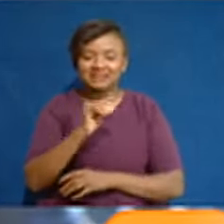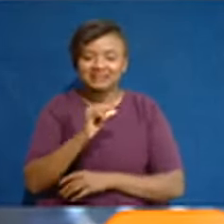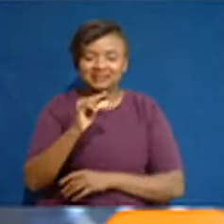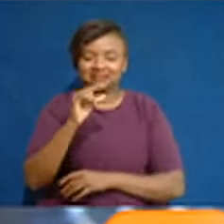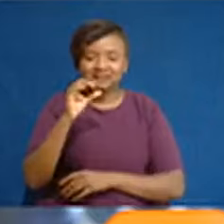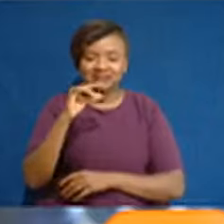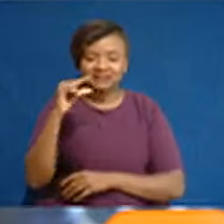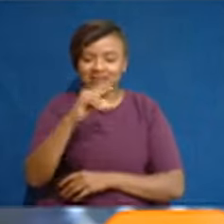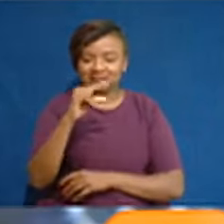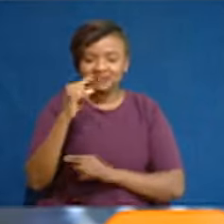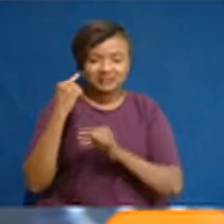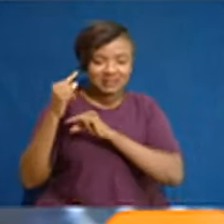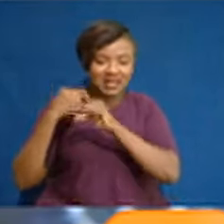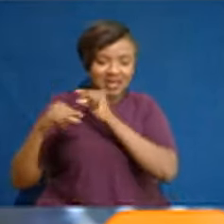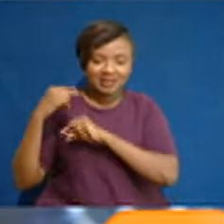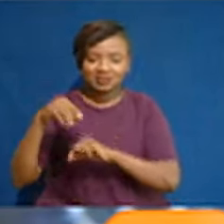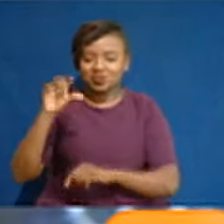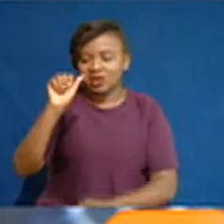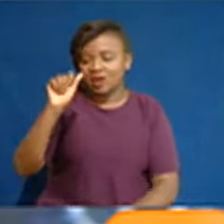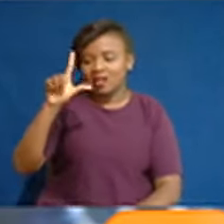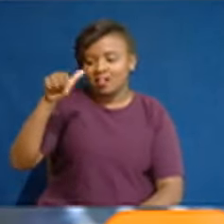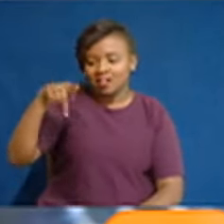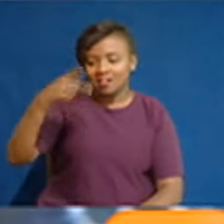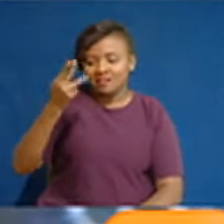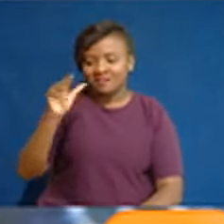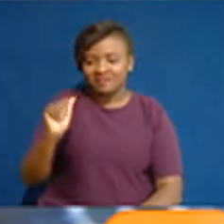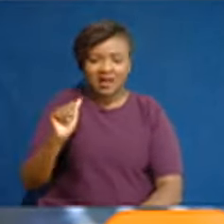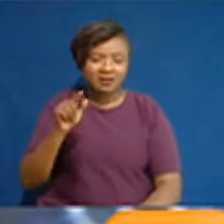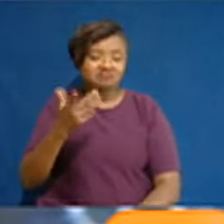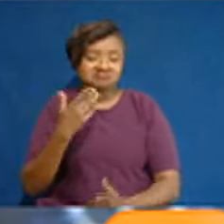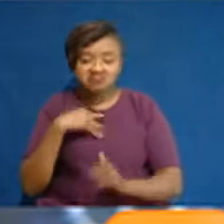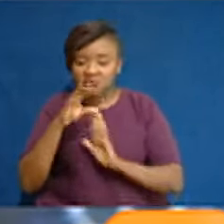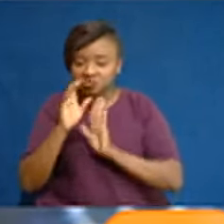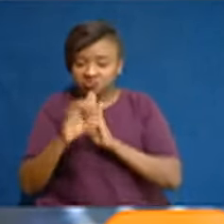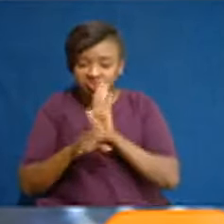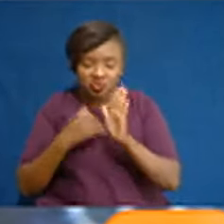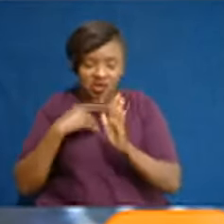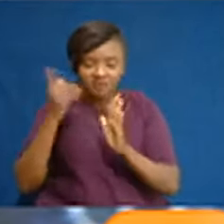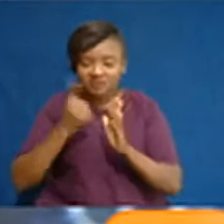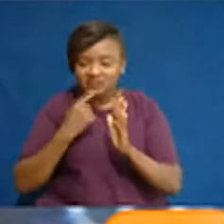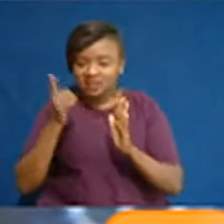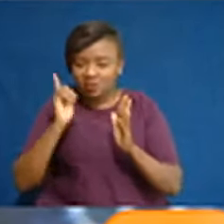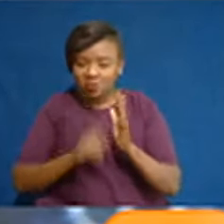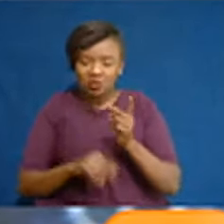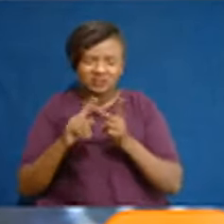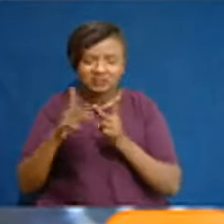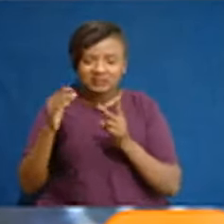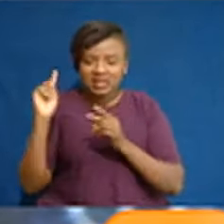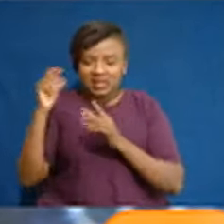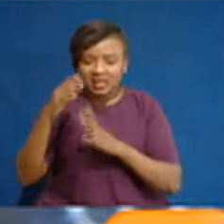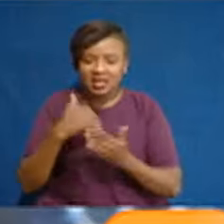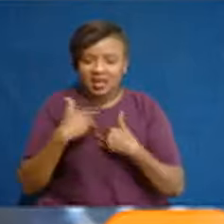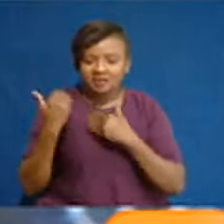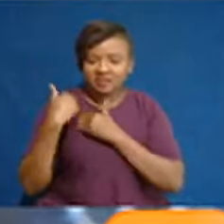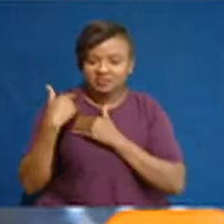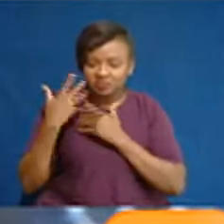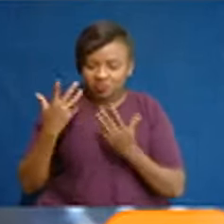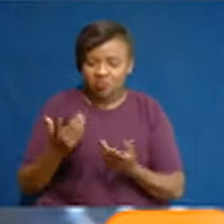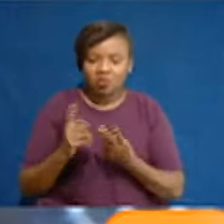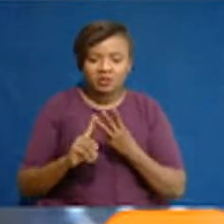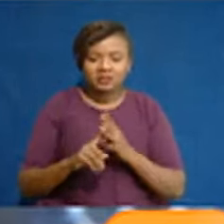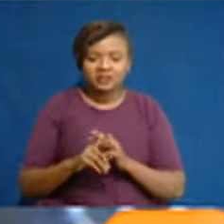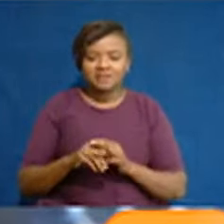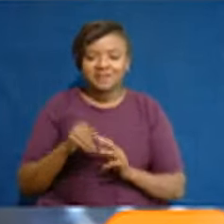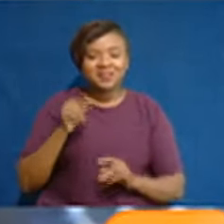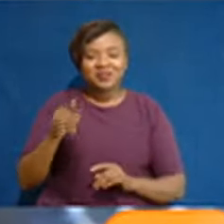to understand what is in our constitution, what rights does it contain, and what responsibilities do Kenyans have. So that's kind of like something that has been going